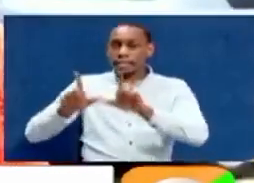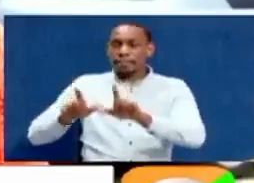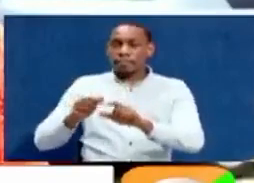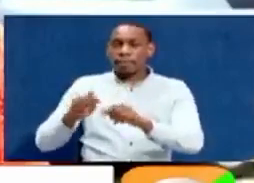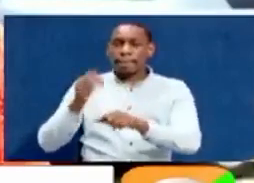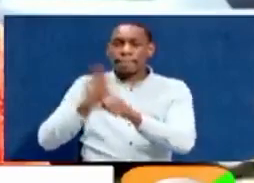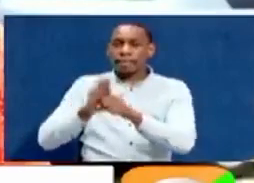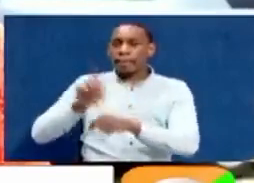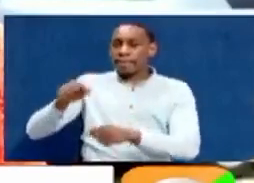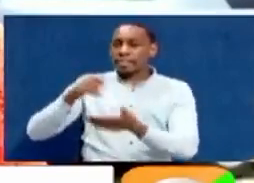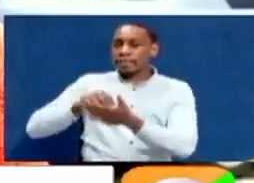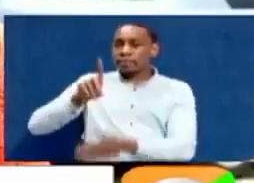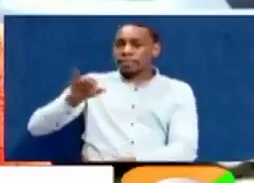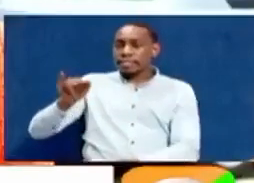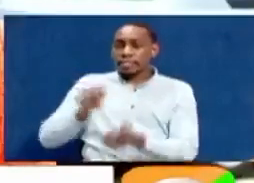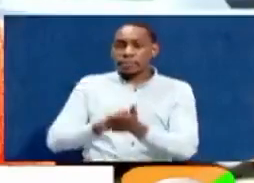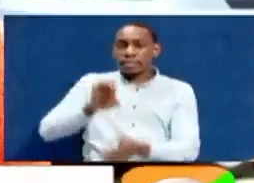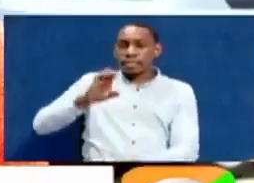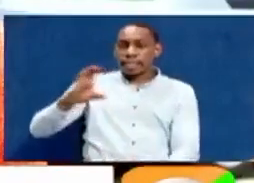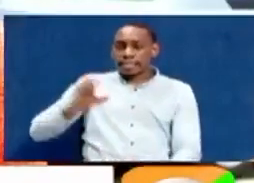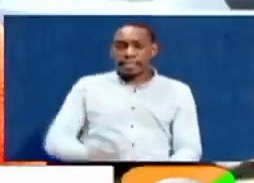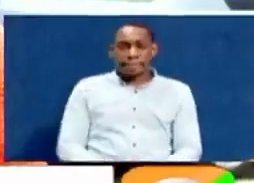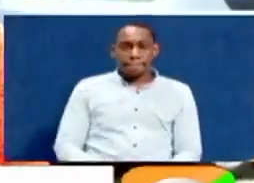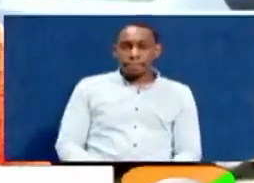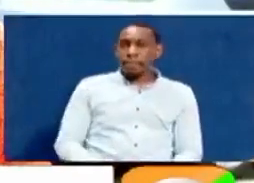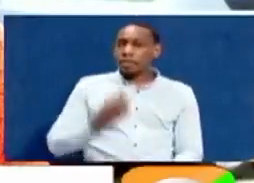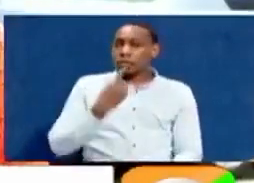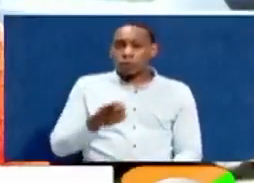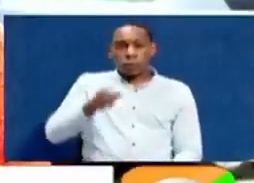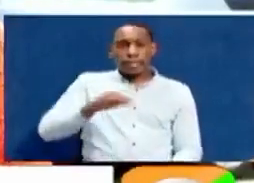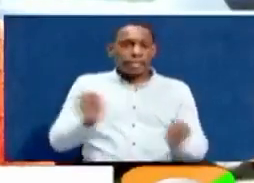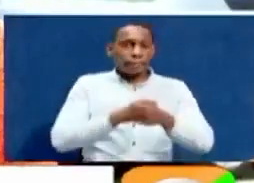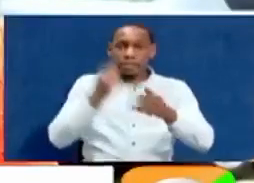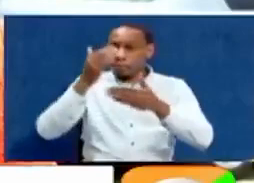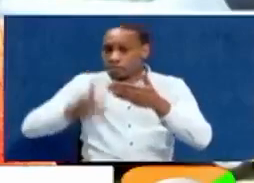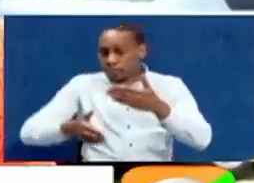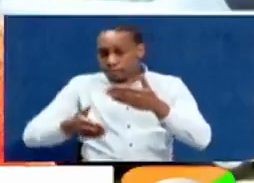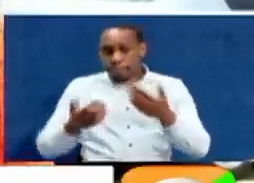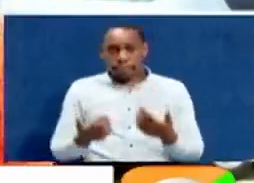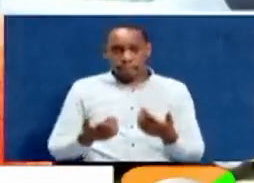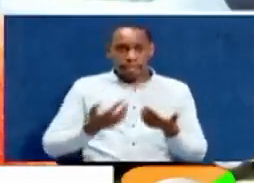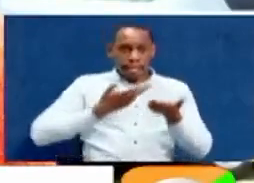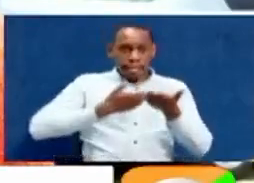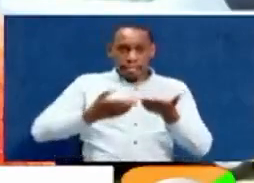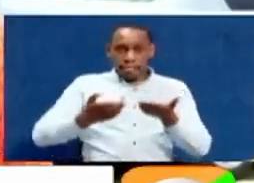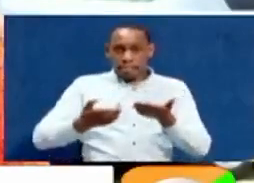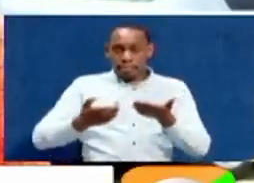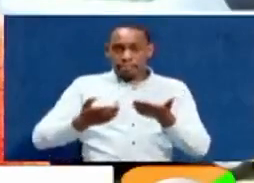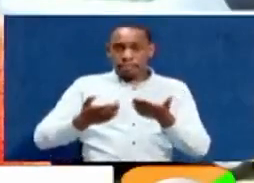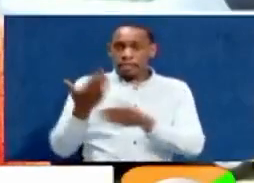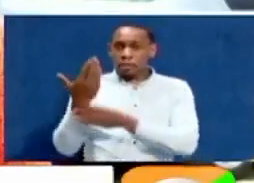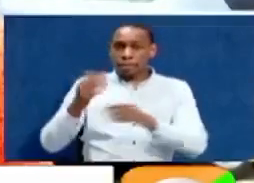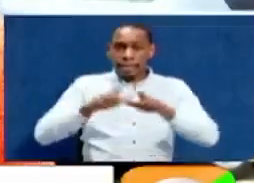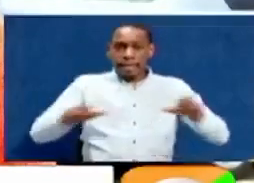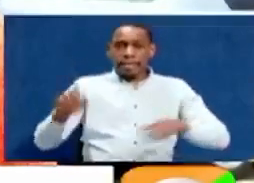resolve it without involving DCI or EACC. So we are not going to stop registering or documenting land in